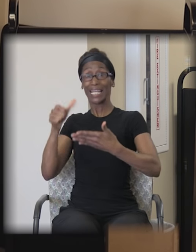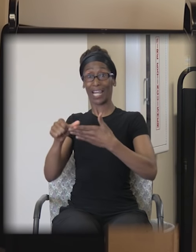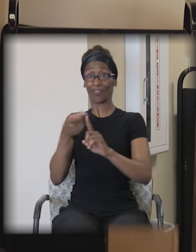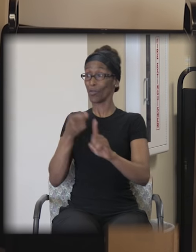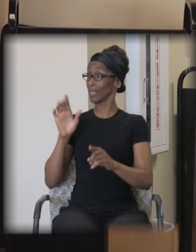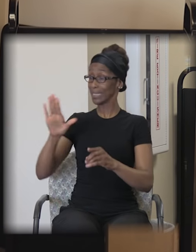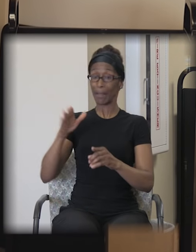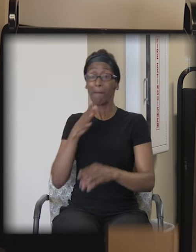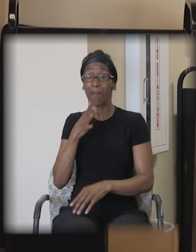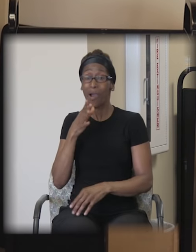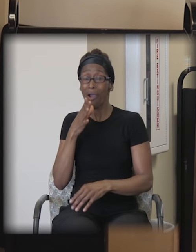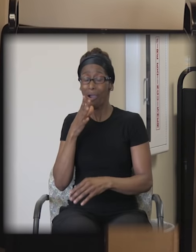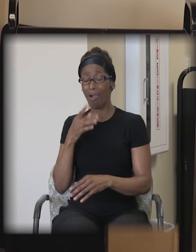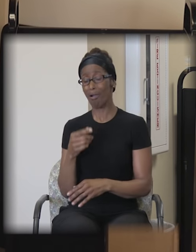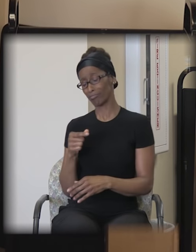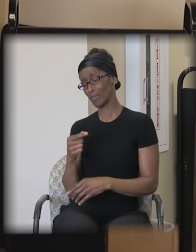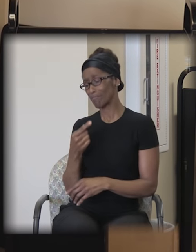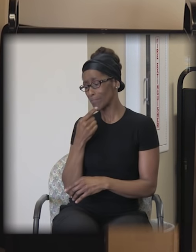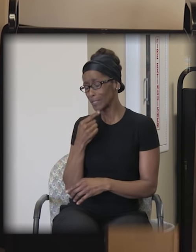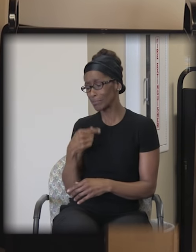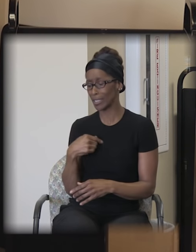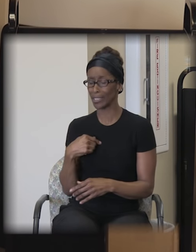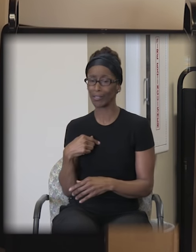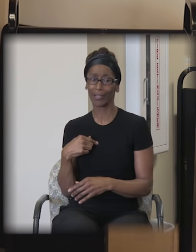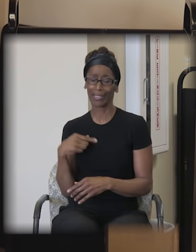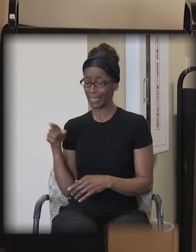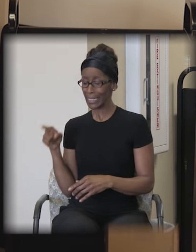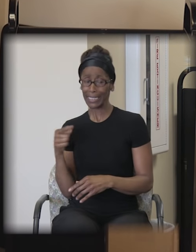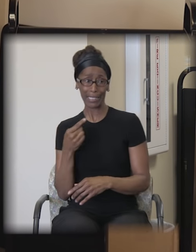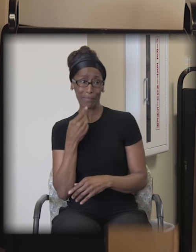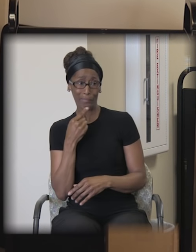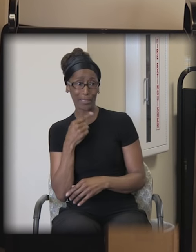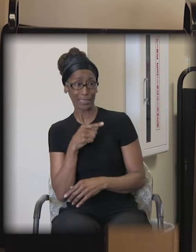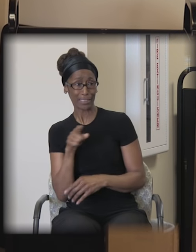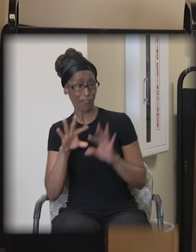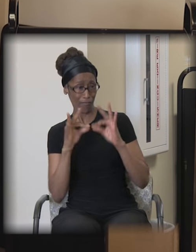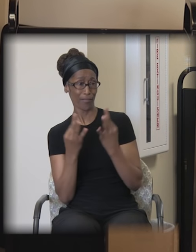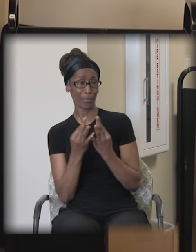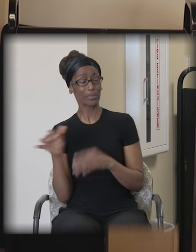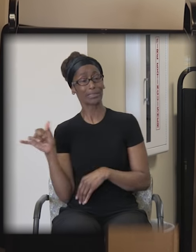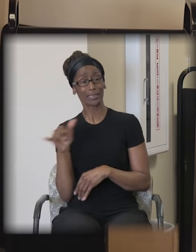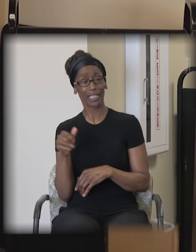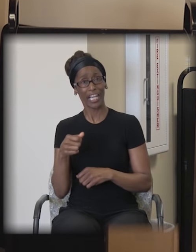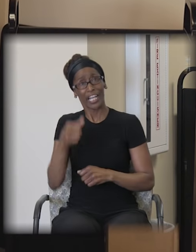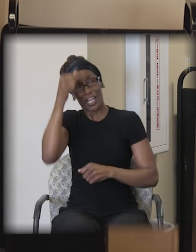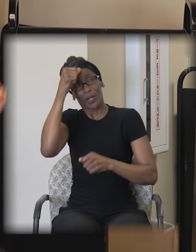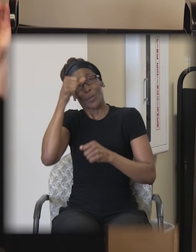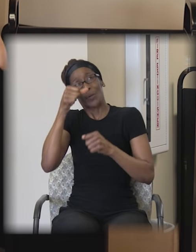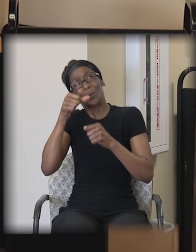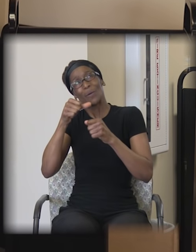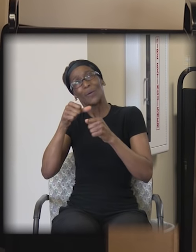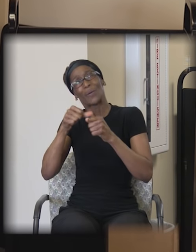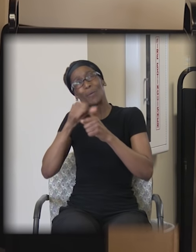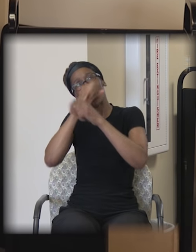He read again how much she missed him. William missed his family too. He remembered how his mother would